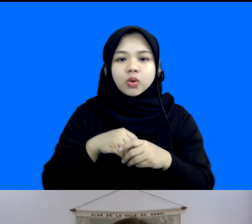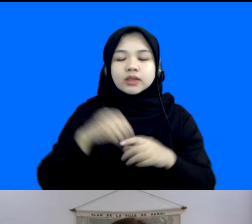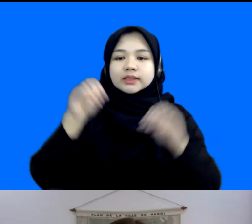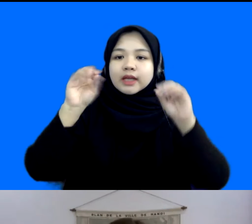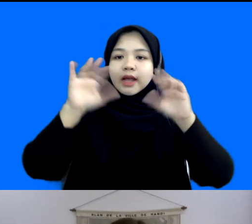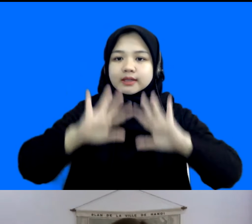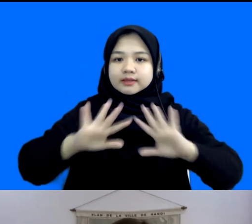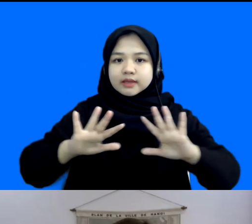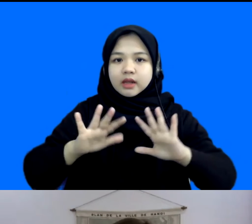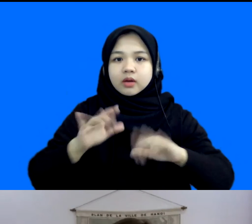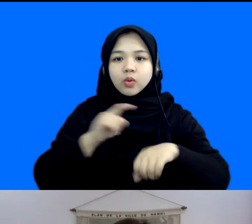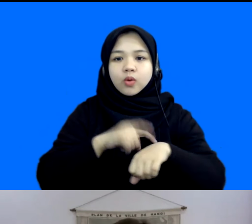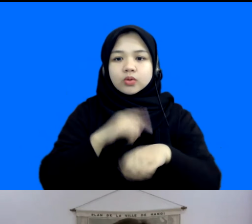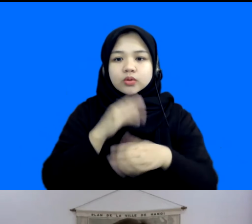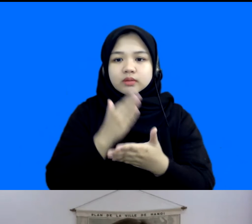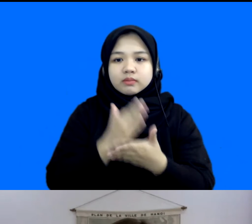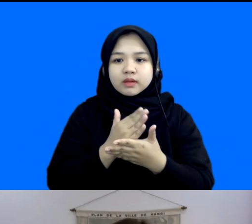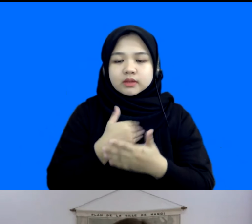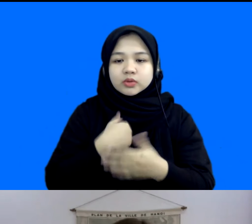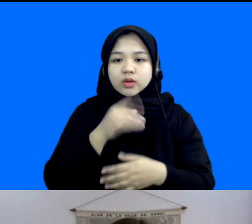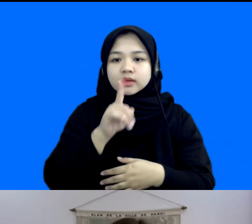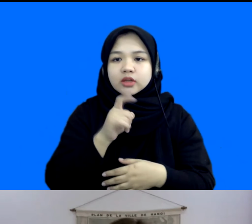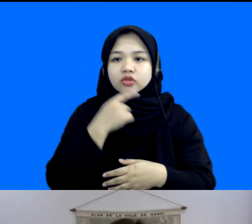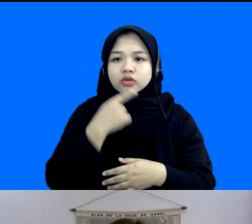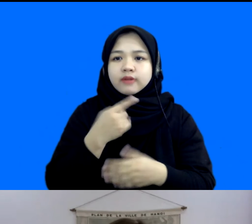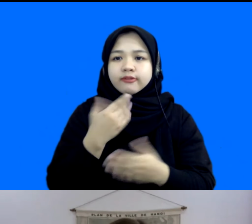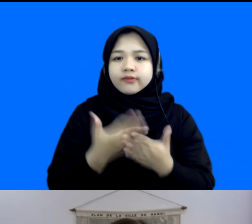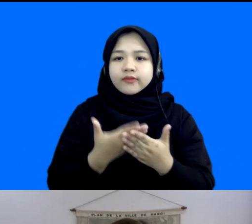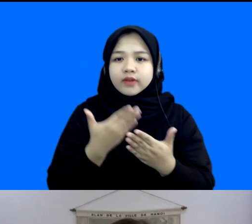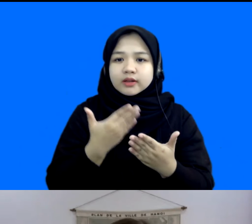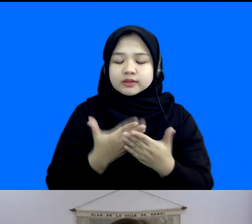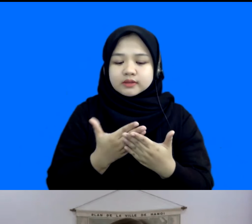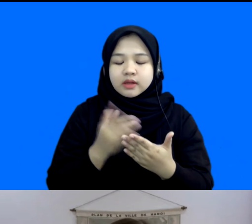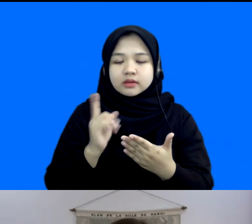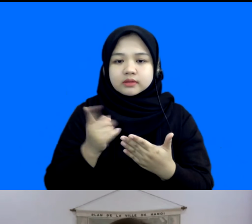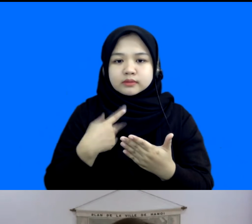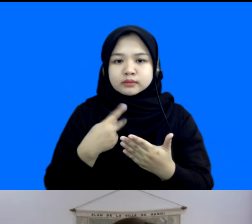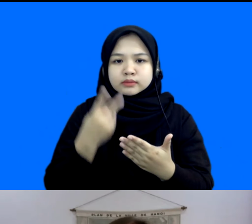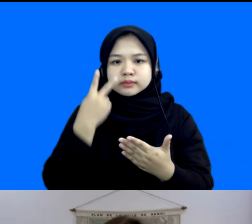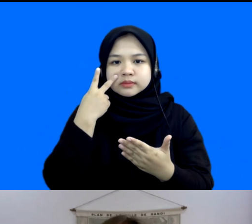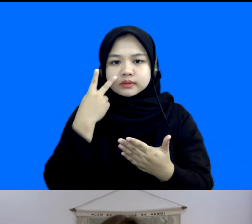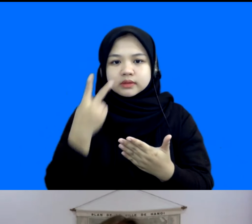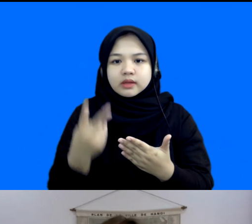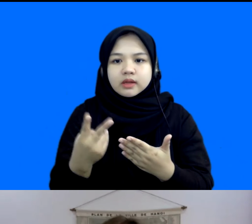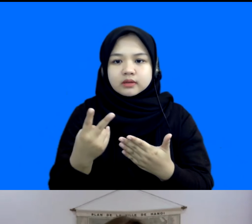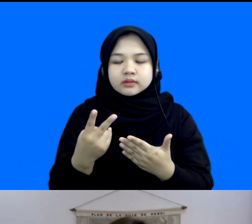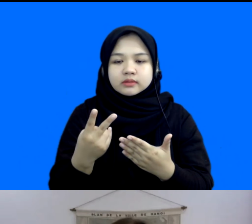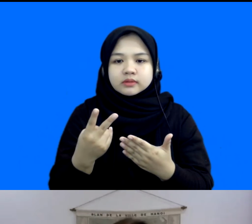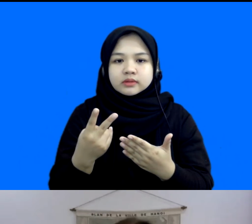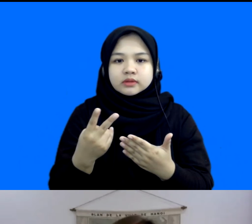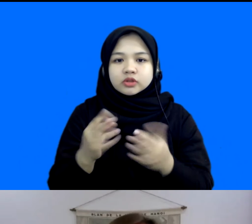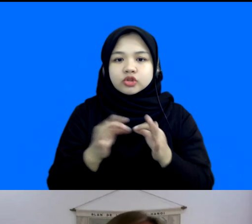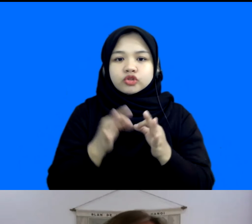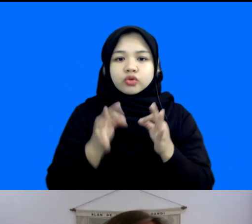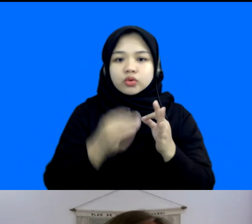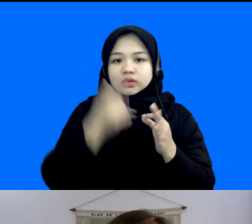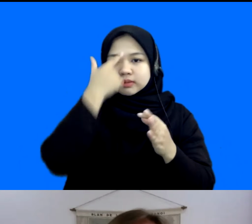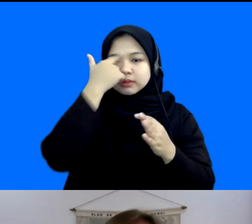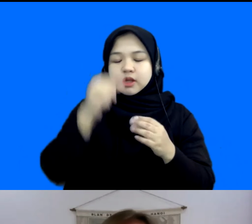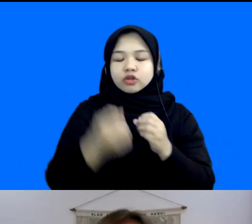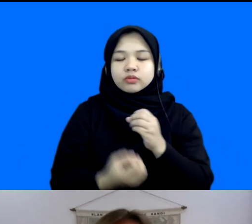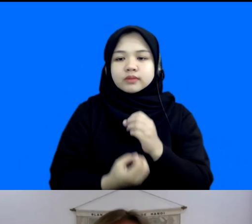my question is also about the fact that where we see smart solutions being developed, quite often we